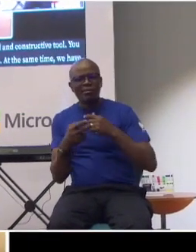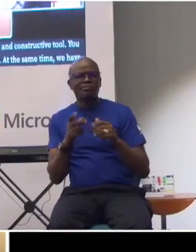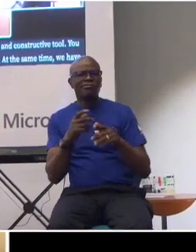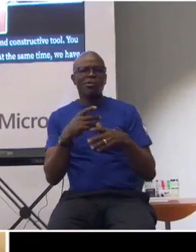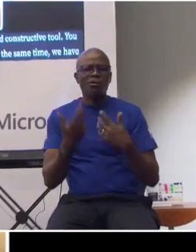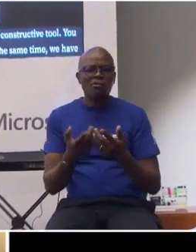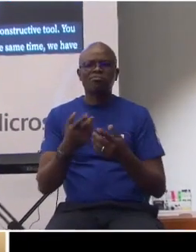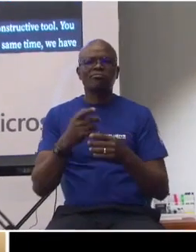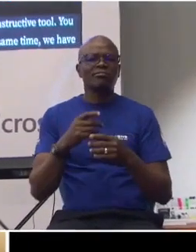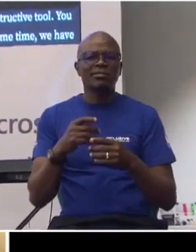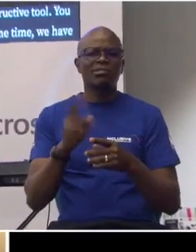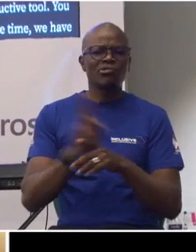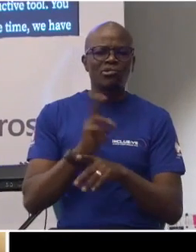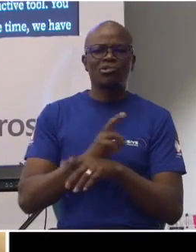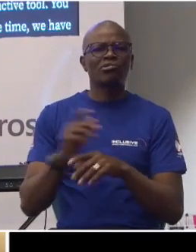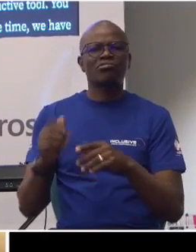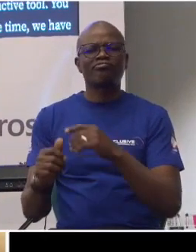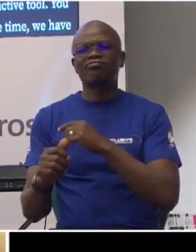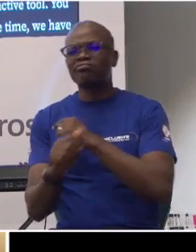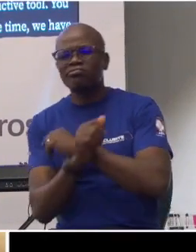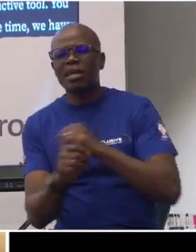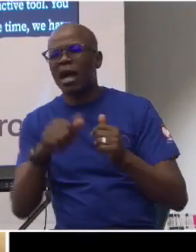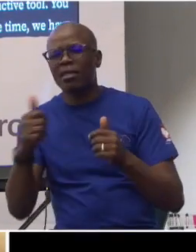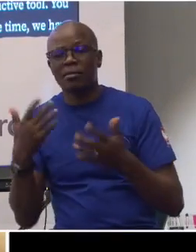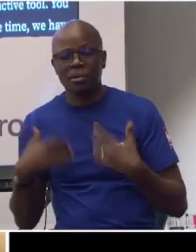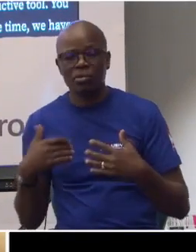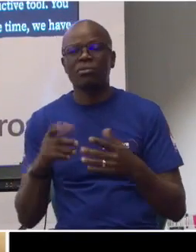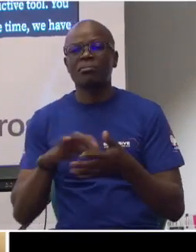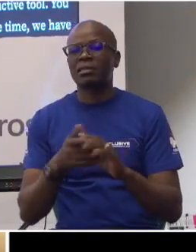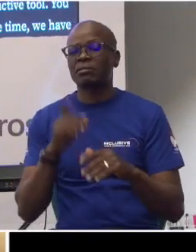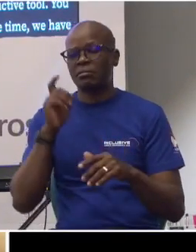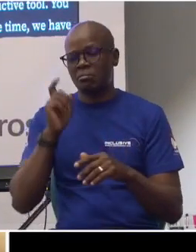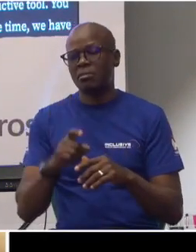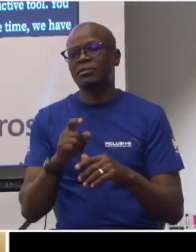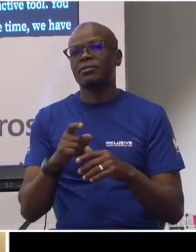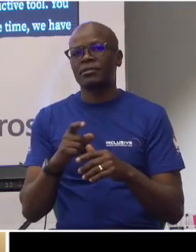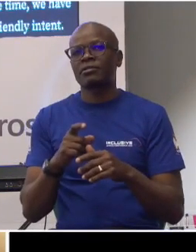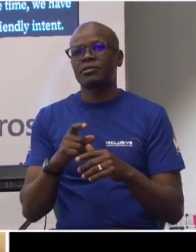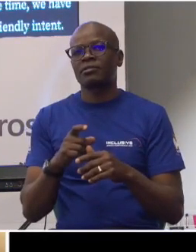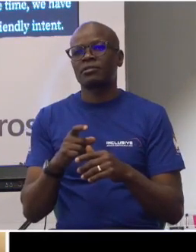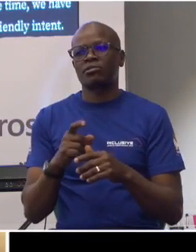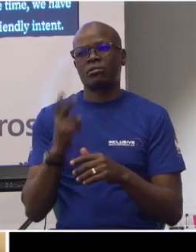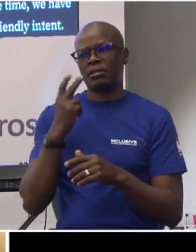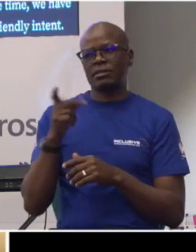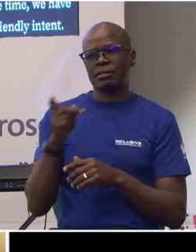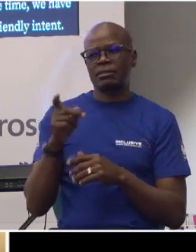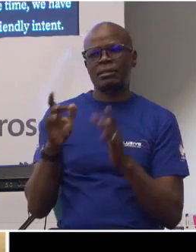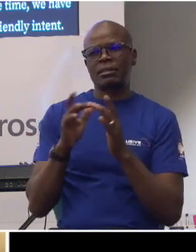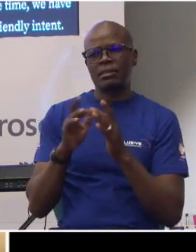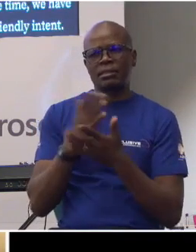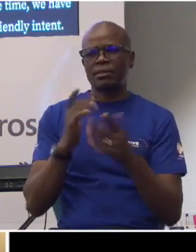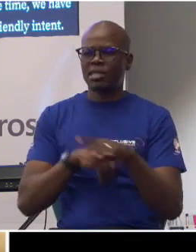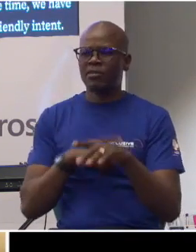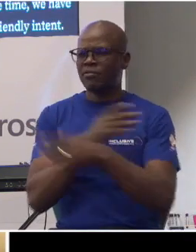bad behavior, which means we have to identify who they are, which means that absolute anonymity is not your friend here. We have to be able